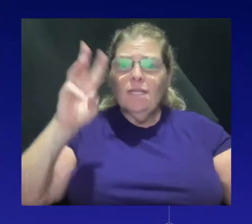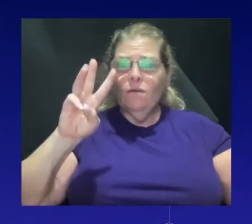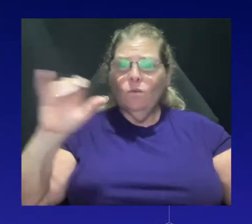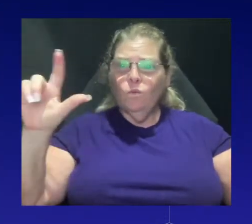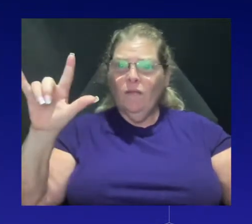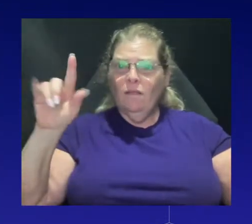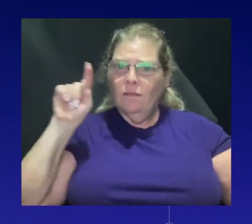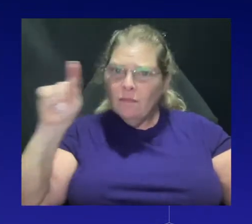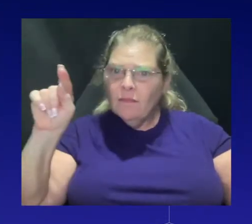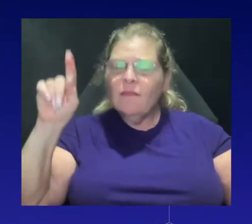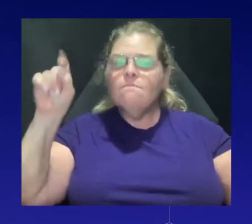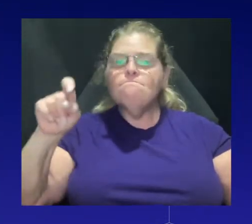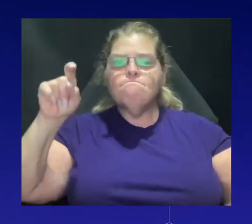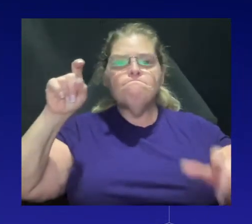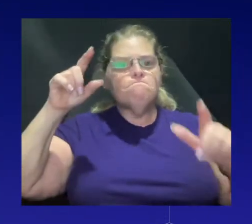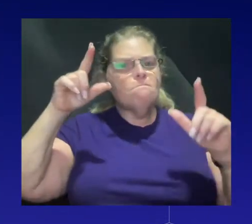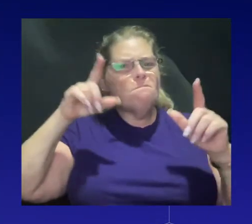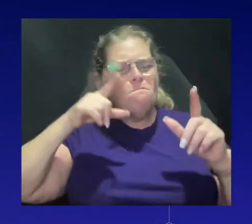the negative